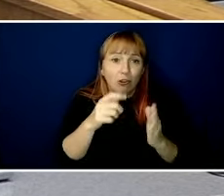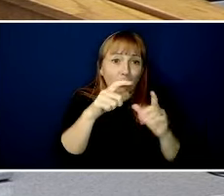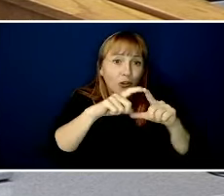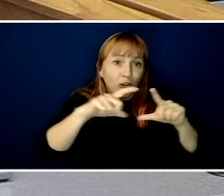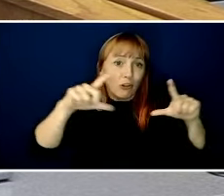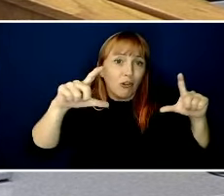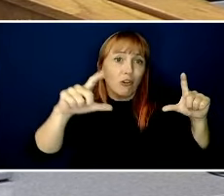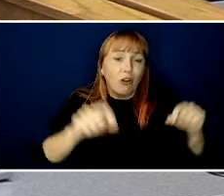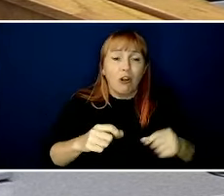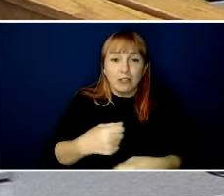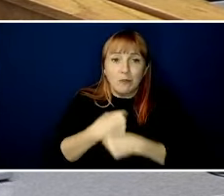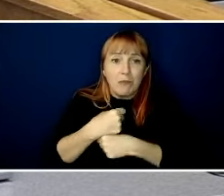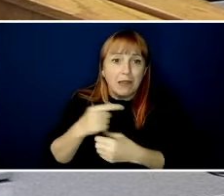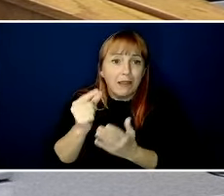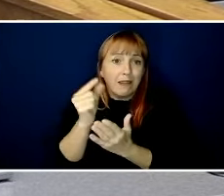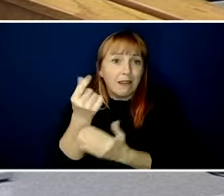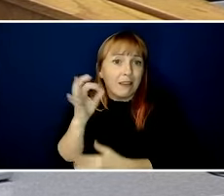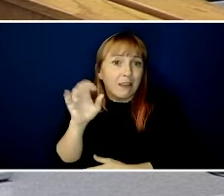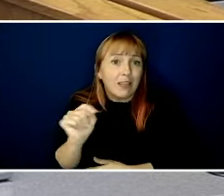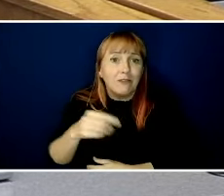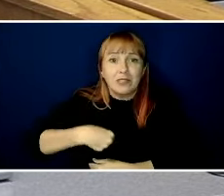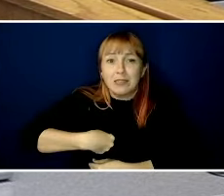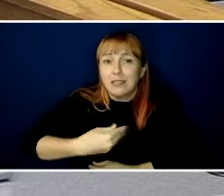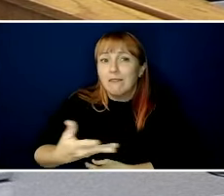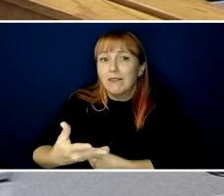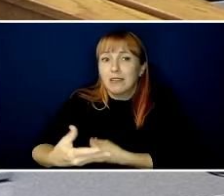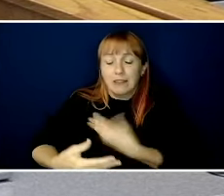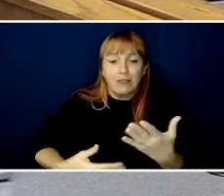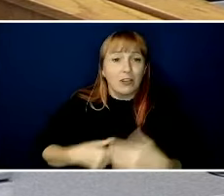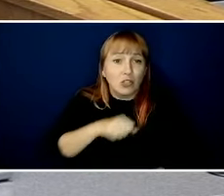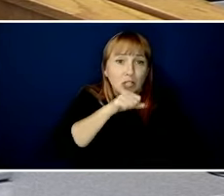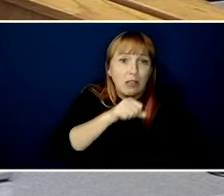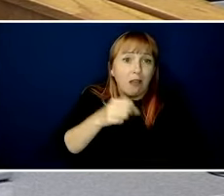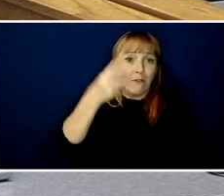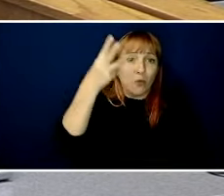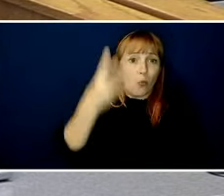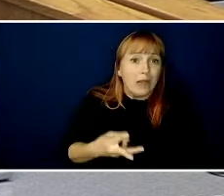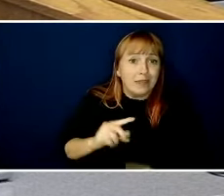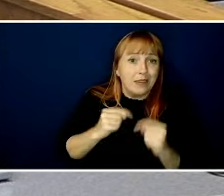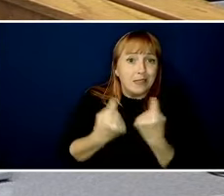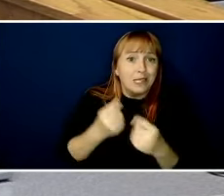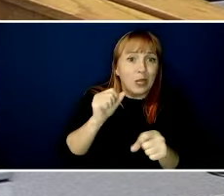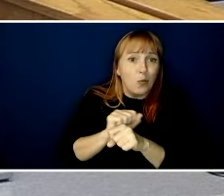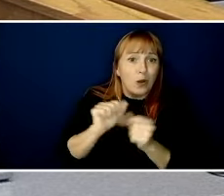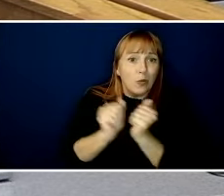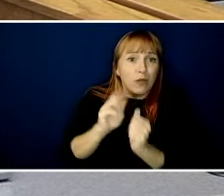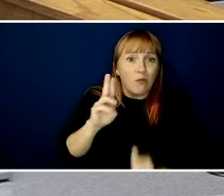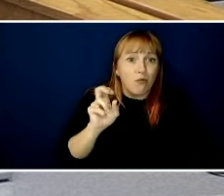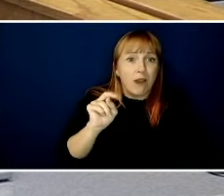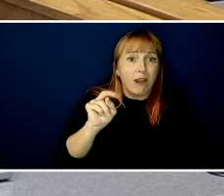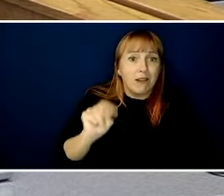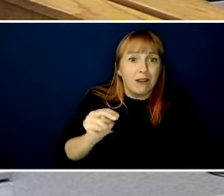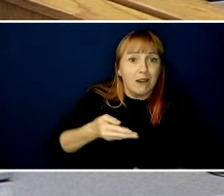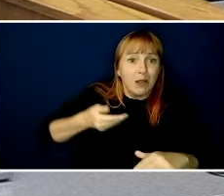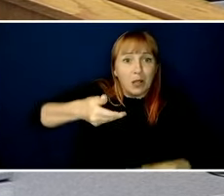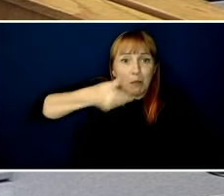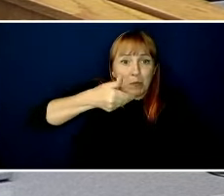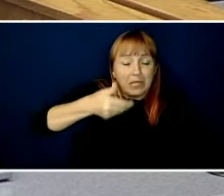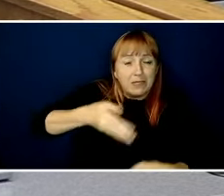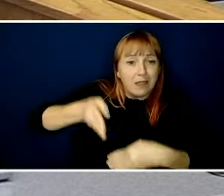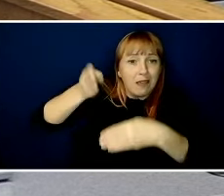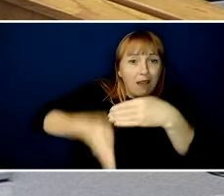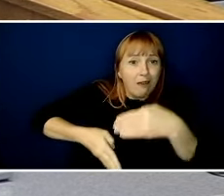for every occasion. She loved Wednesdays, teamwork Wednesdays with Brandon Costin and making pizzas together at the end of their